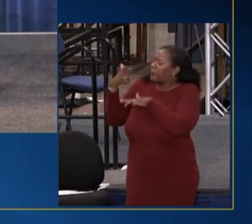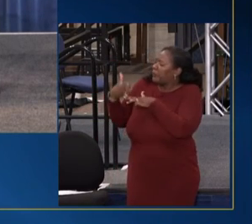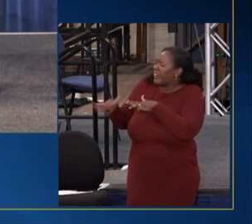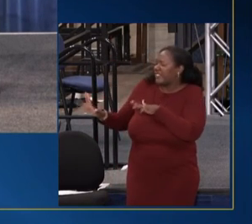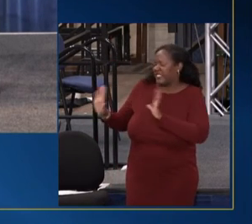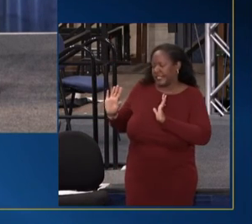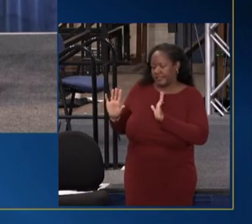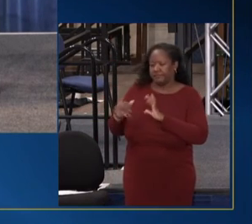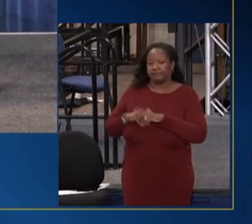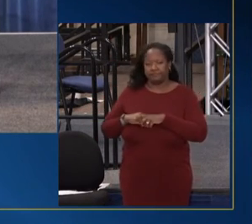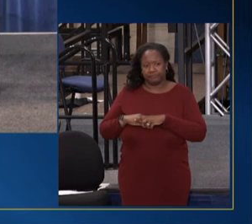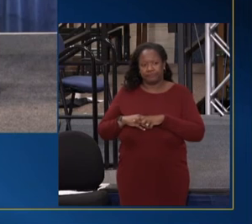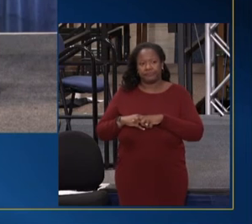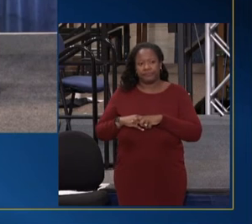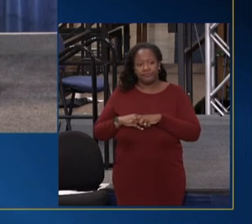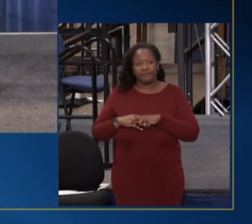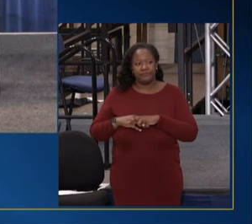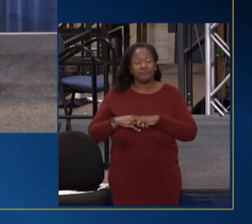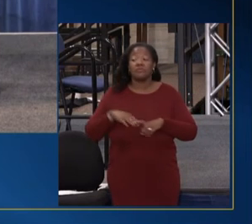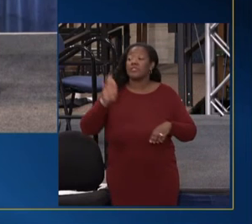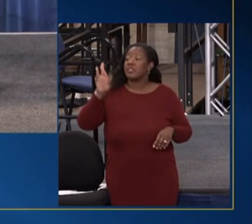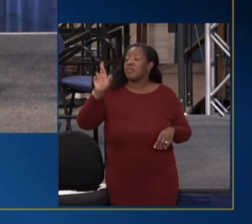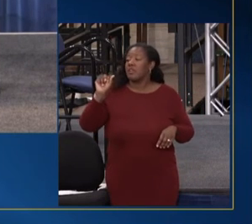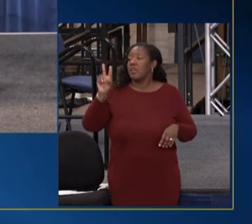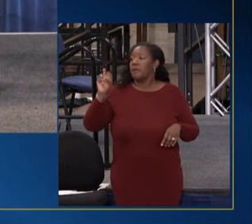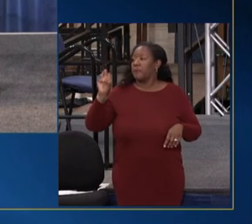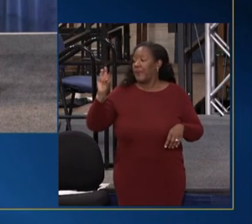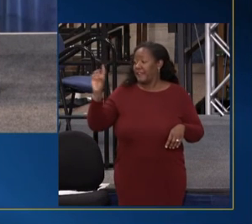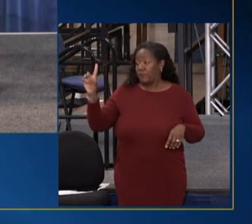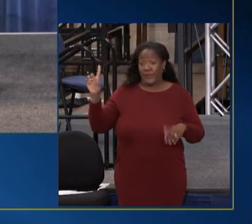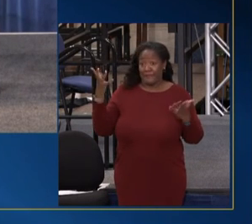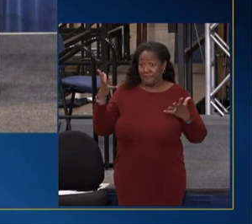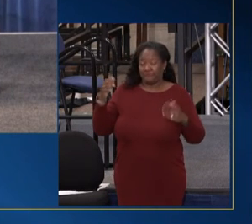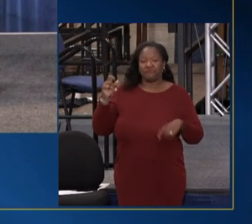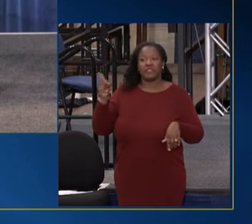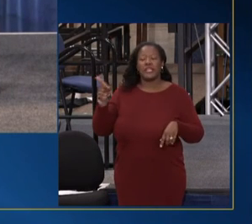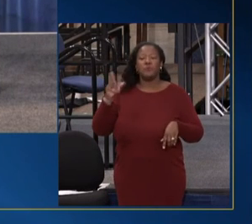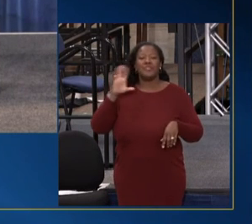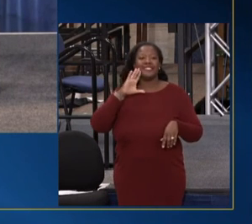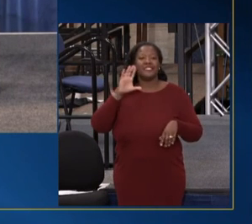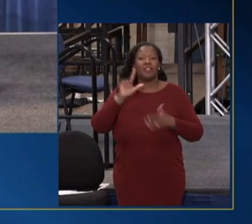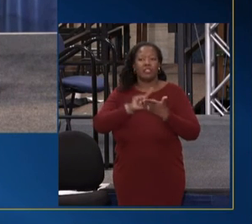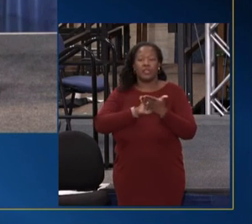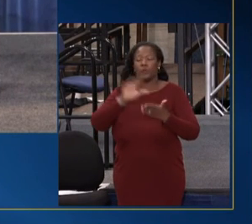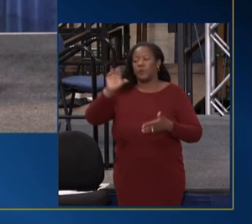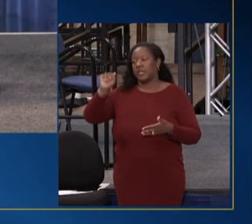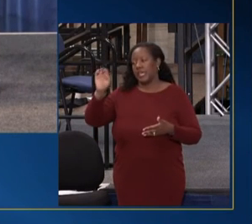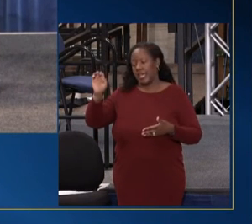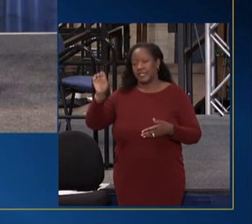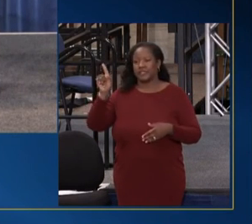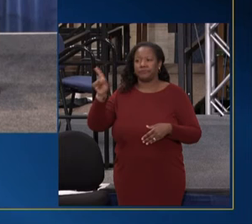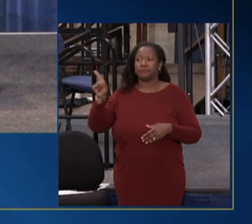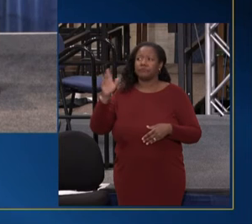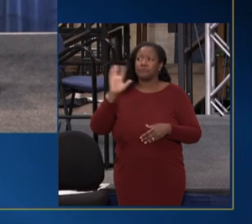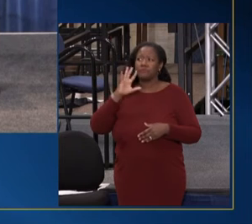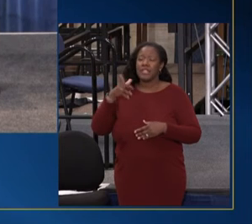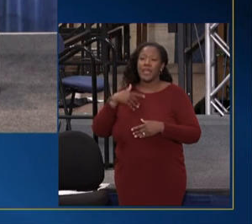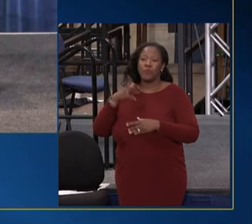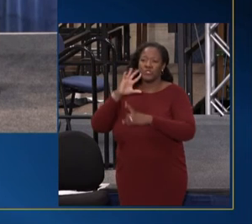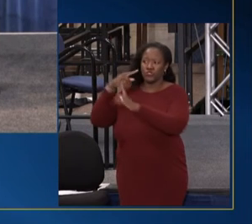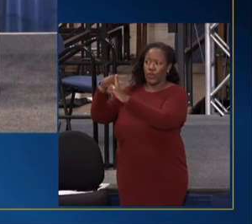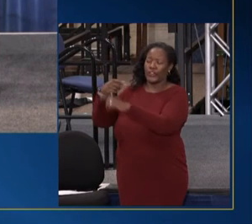Yeah. So it was the case that sort of went after and attacked a portion of the Affordable Care